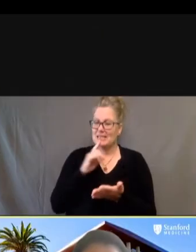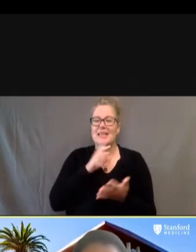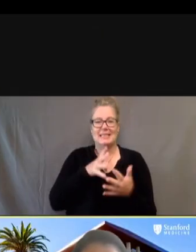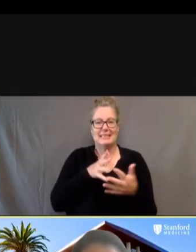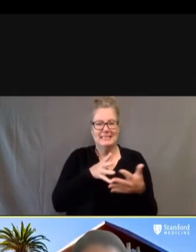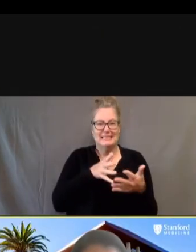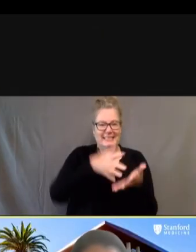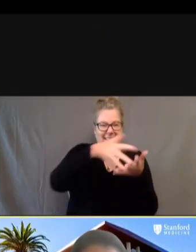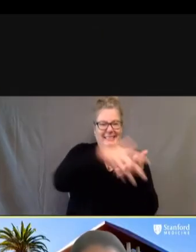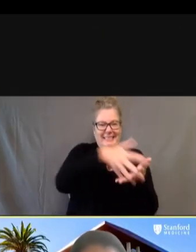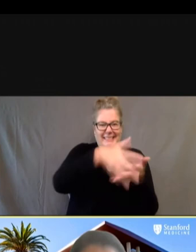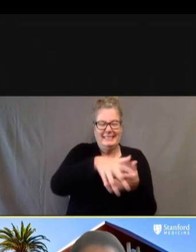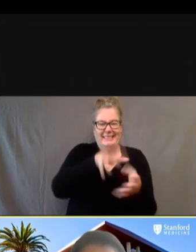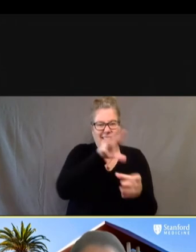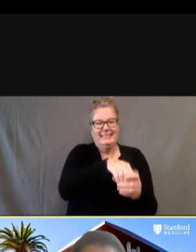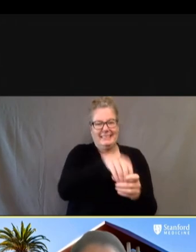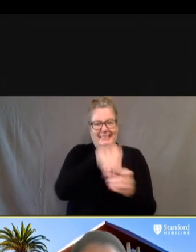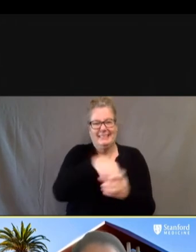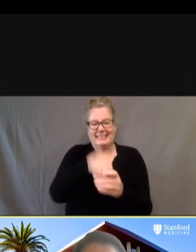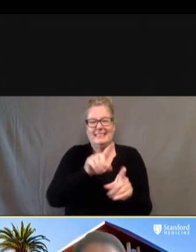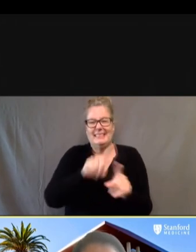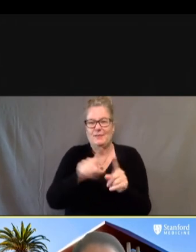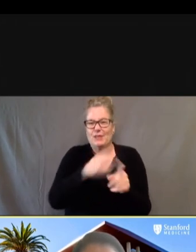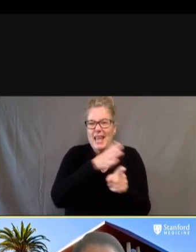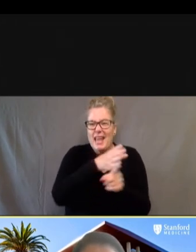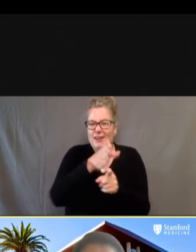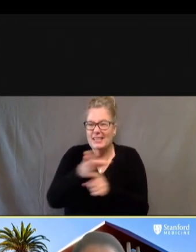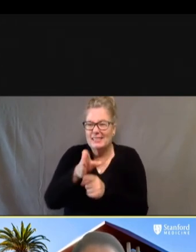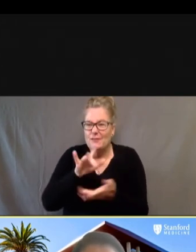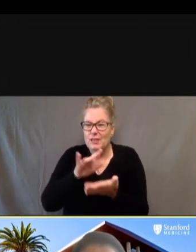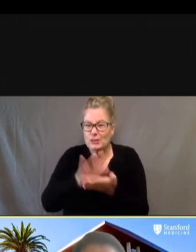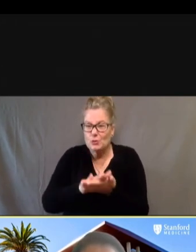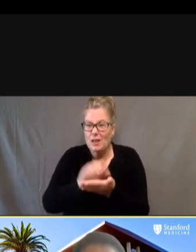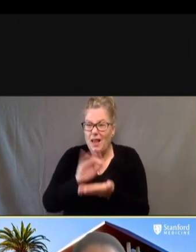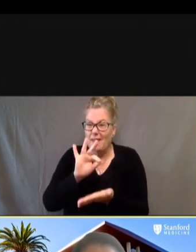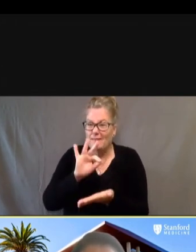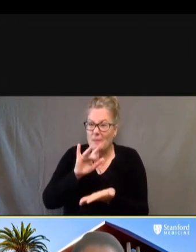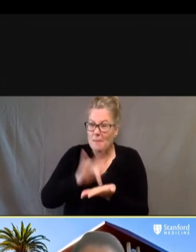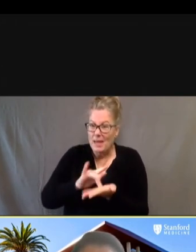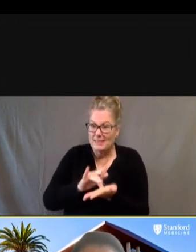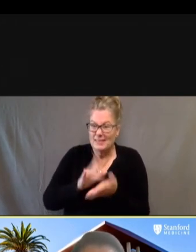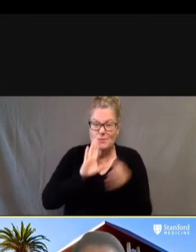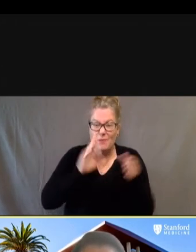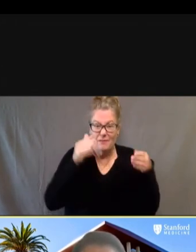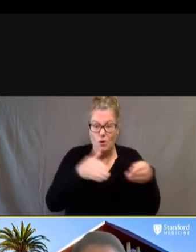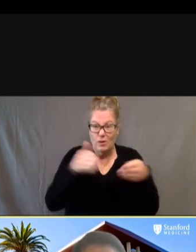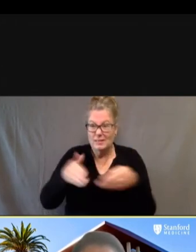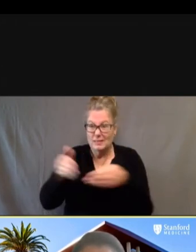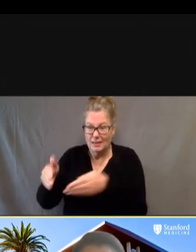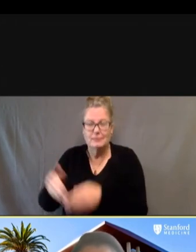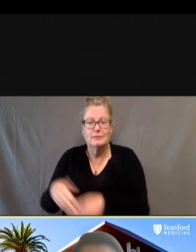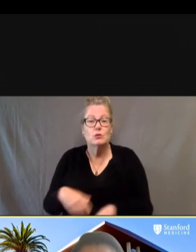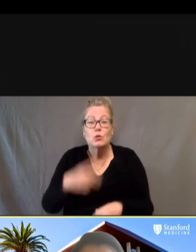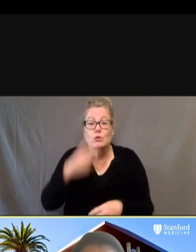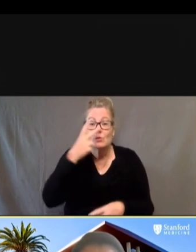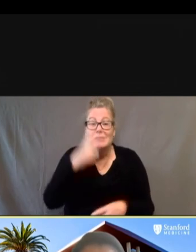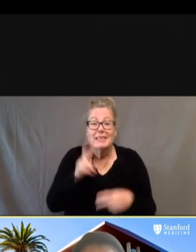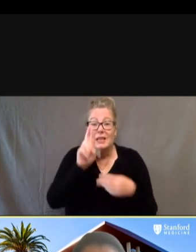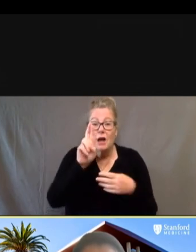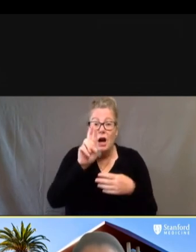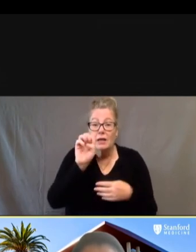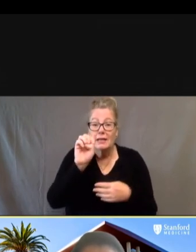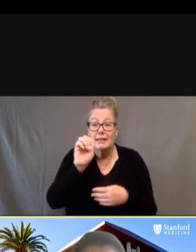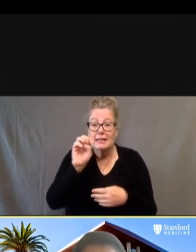of what the School of Medicine focuses on. And so at the top, you'll see the REMC, which stands